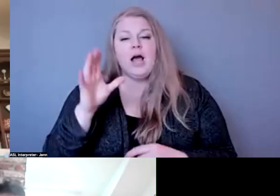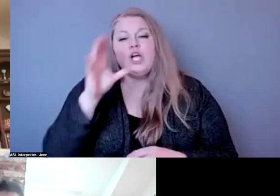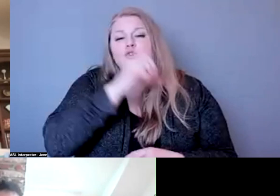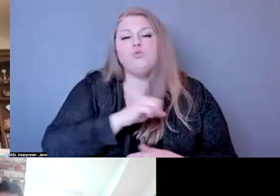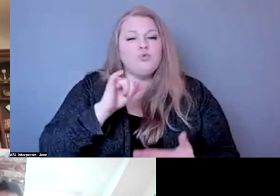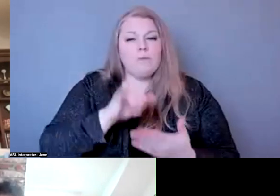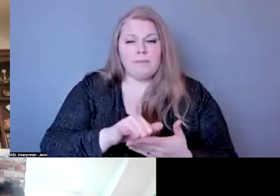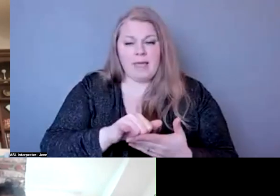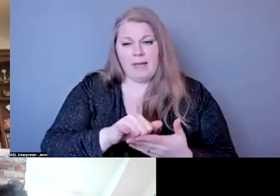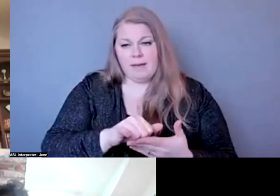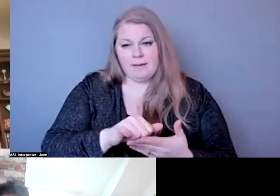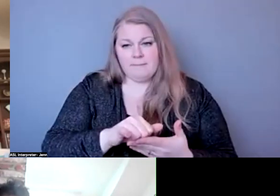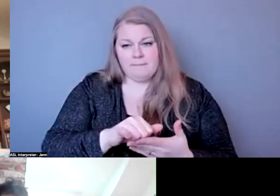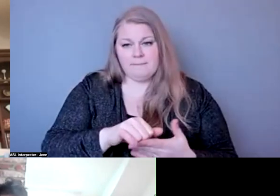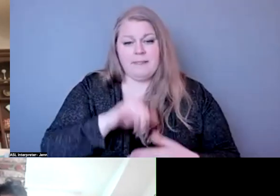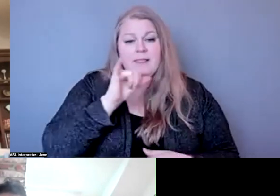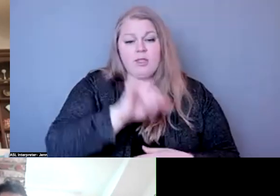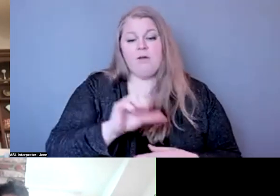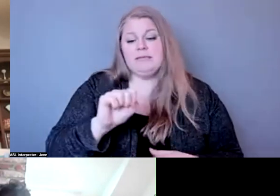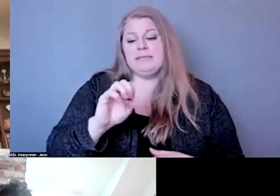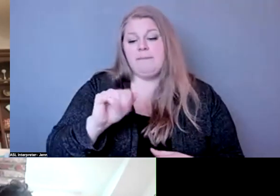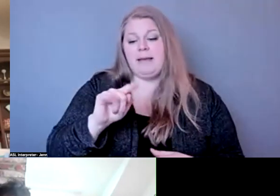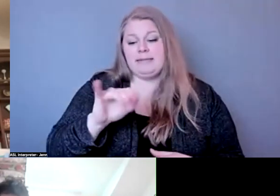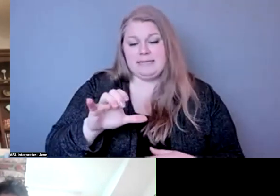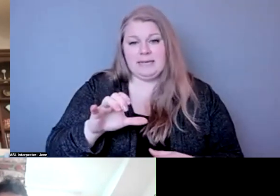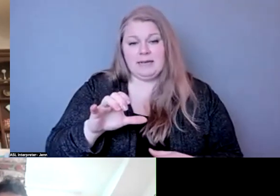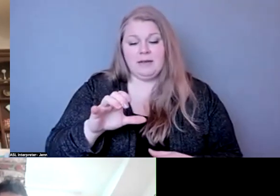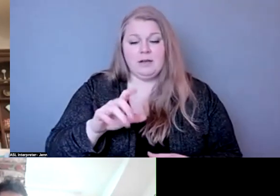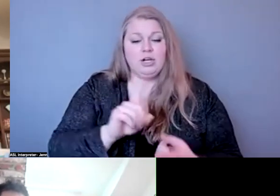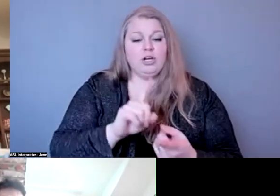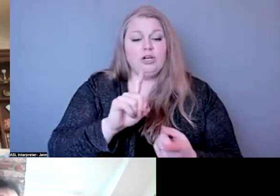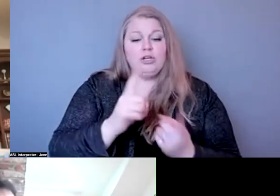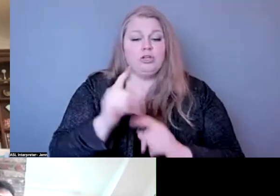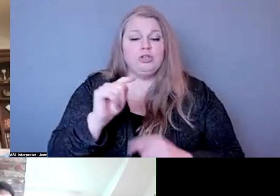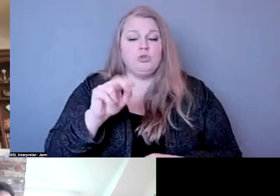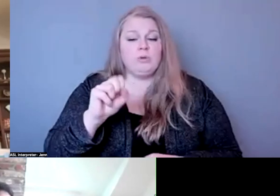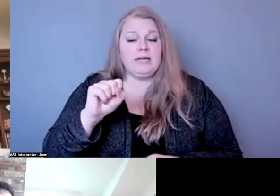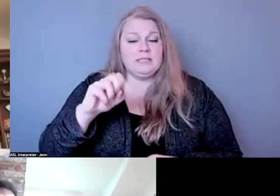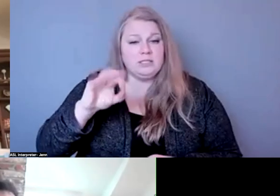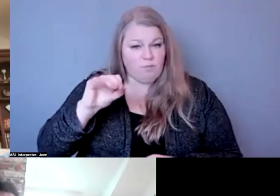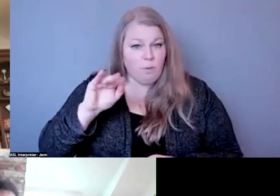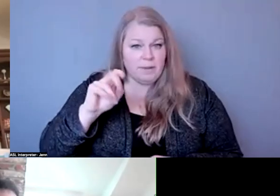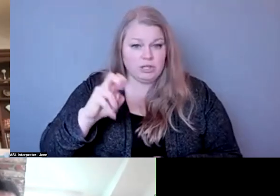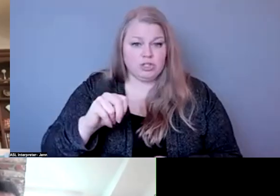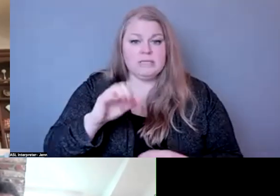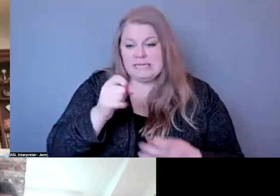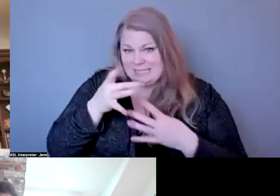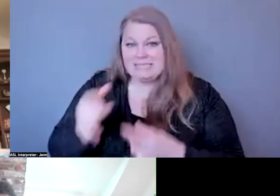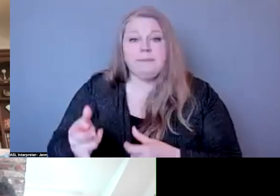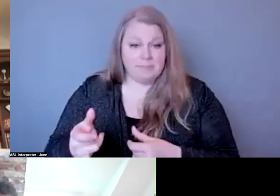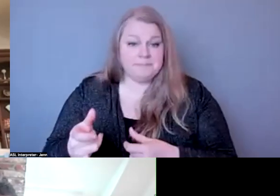these semantic transformations, these linguistic transformations are possible and seamlessly doable, right?